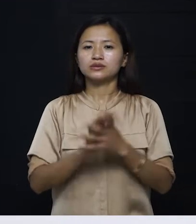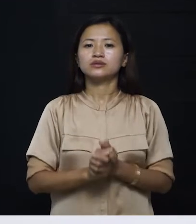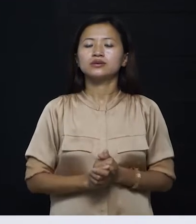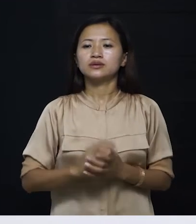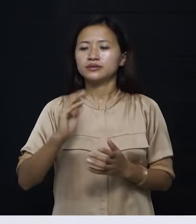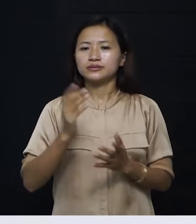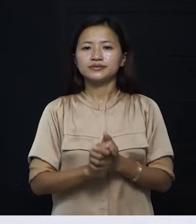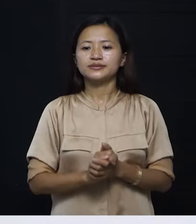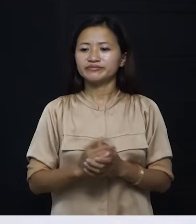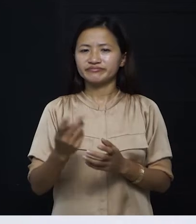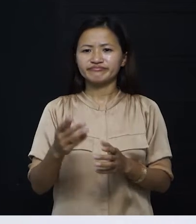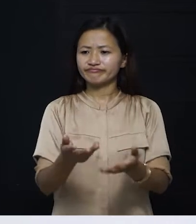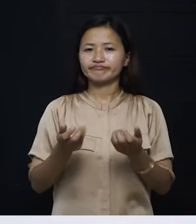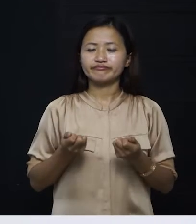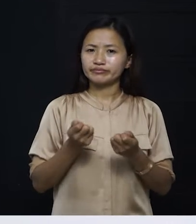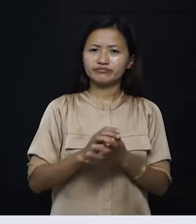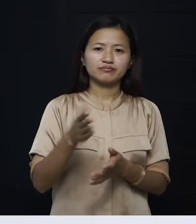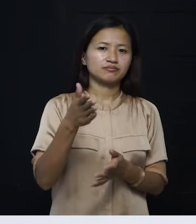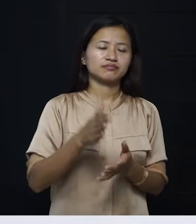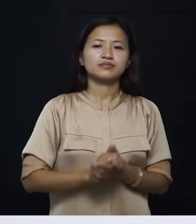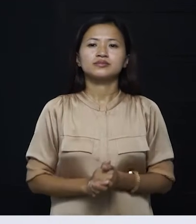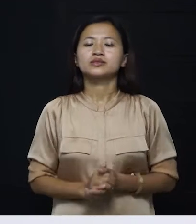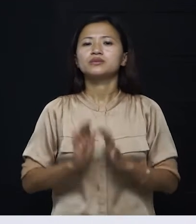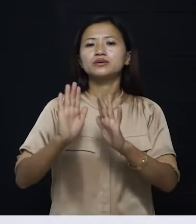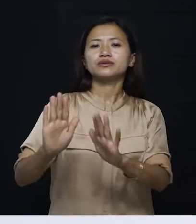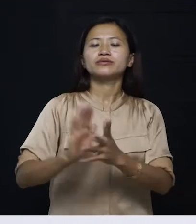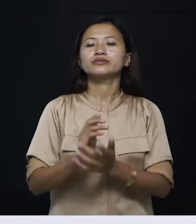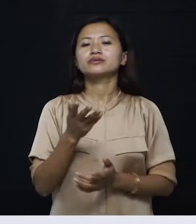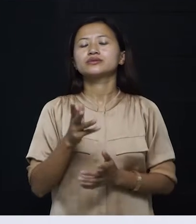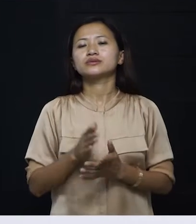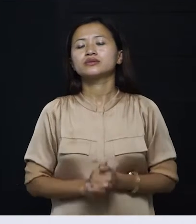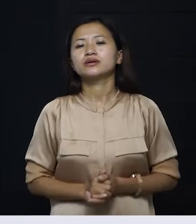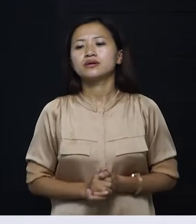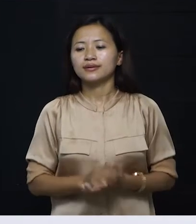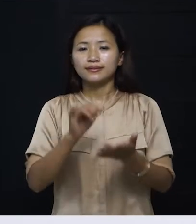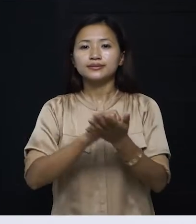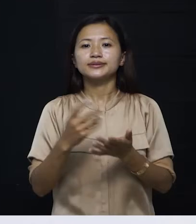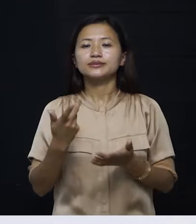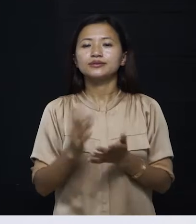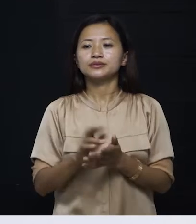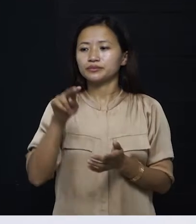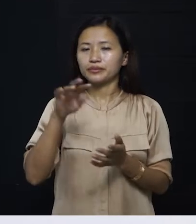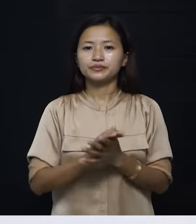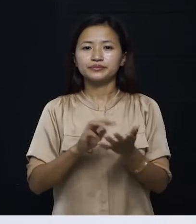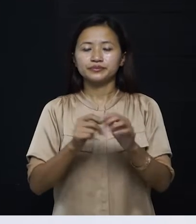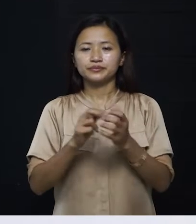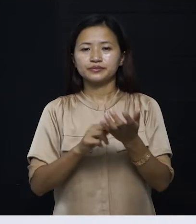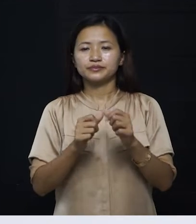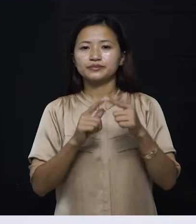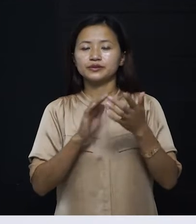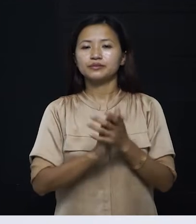that someone cannot refuse, got it? It is something that we cannot refuse. So that is what we meant by law.